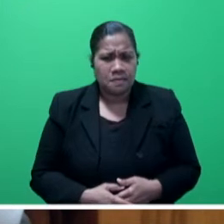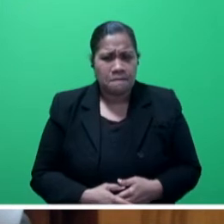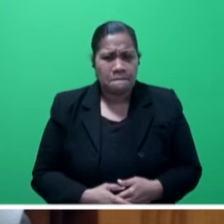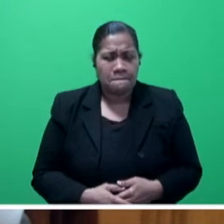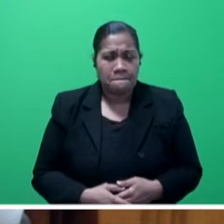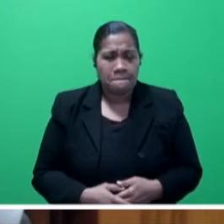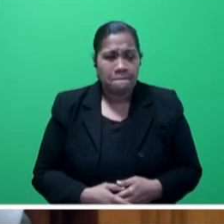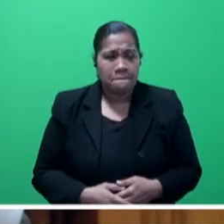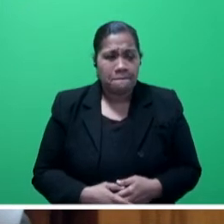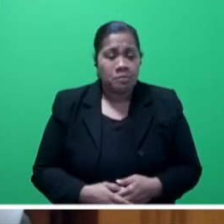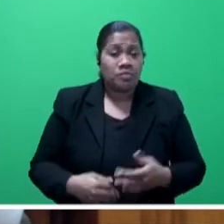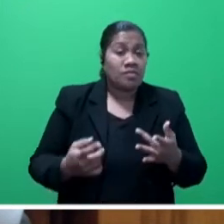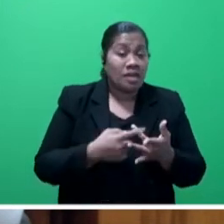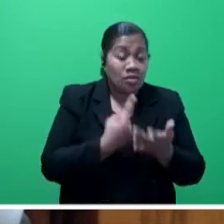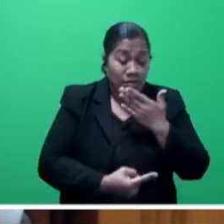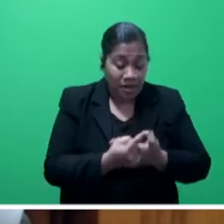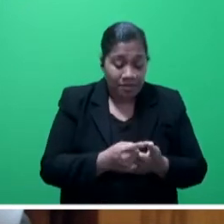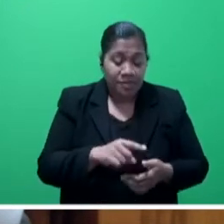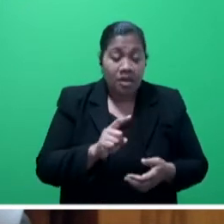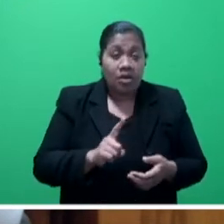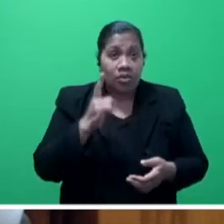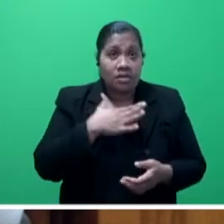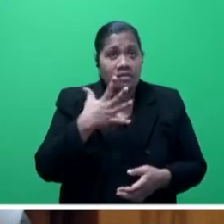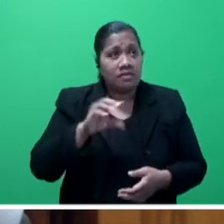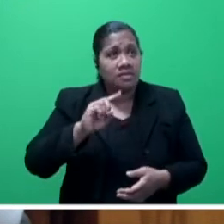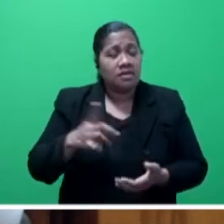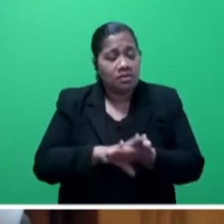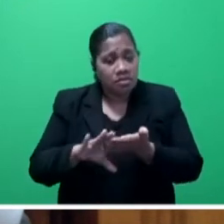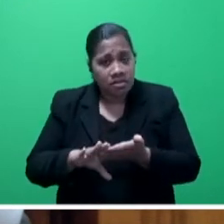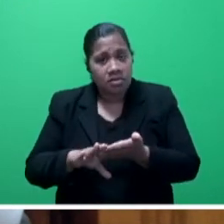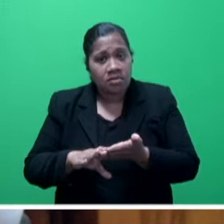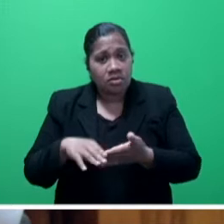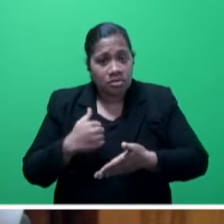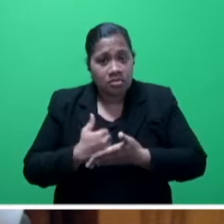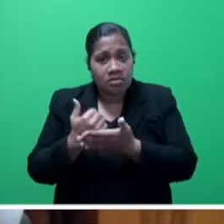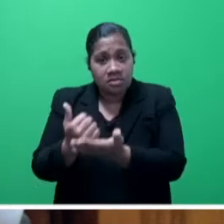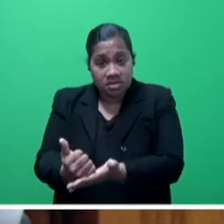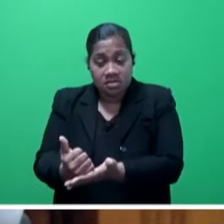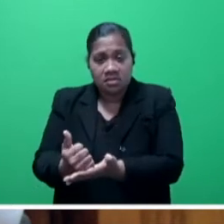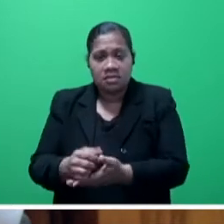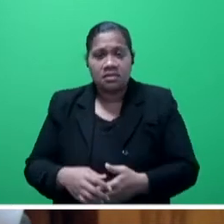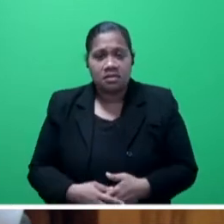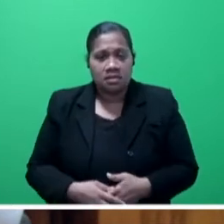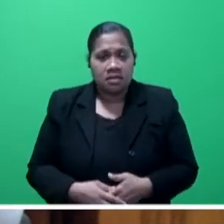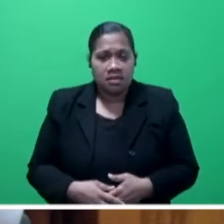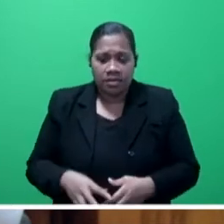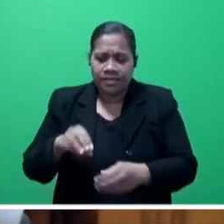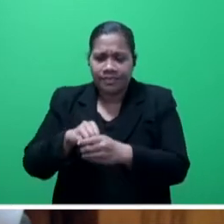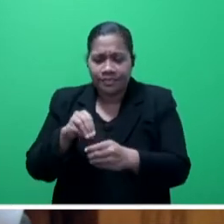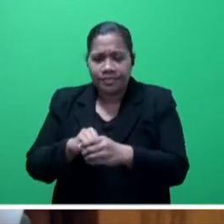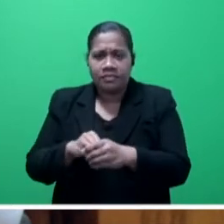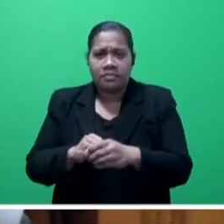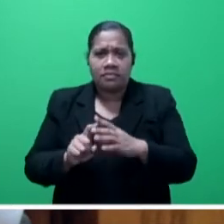orchards, $150,000 have been allocated to assist to establish 50 orchards, which includes breadfruit, banana, avocado,